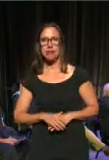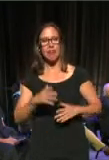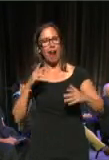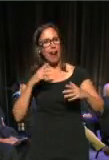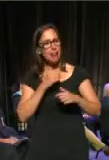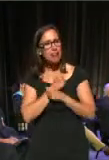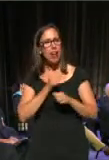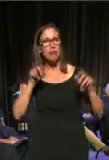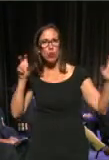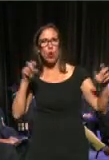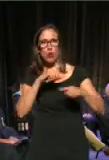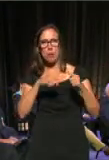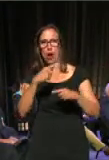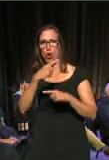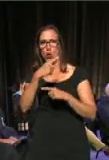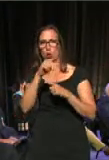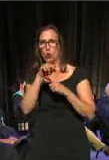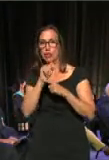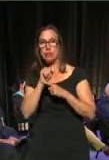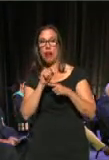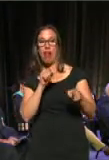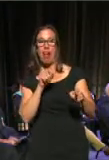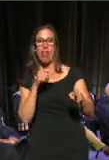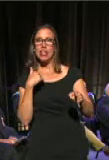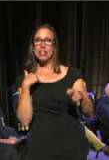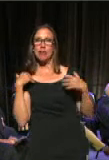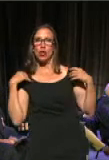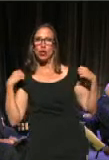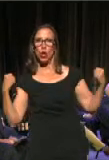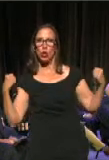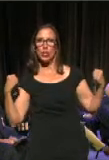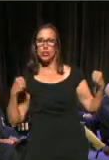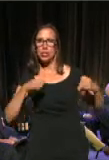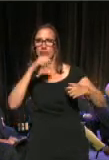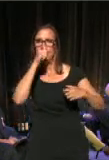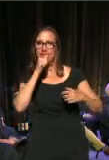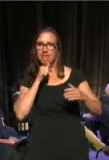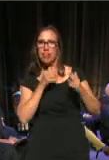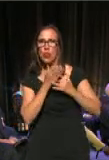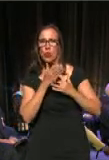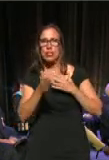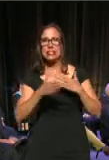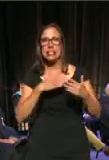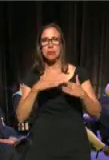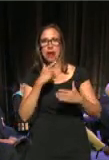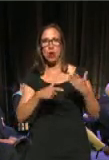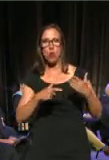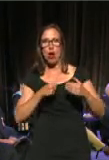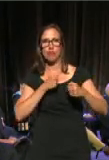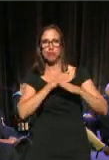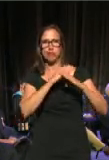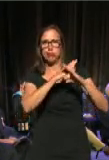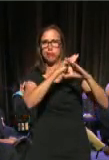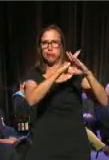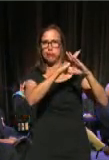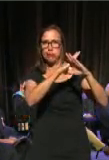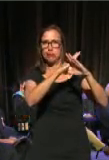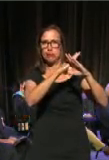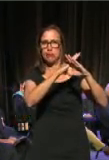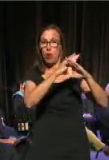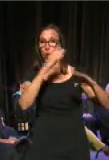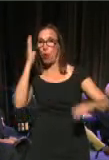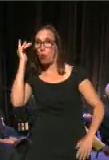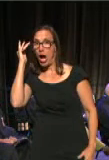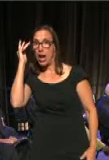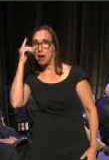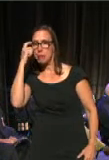quote on grit. Grit is having the courage to push through no matter what obstacles are, because